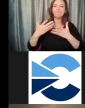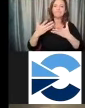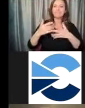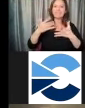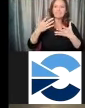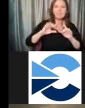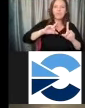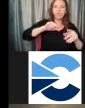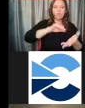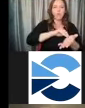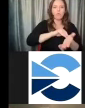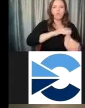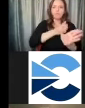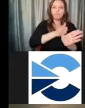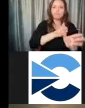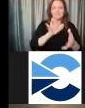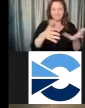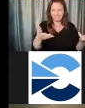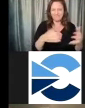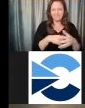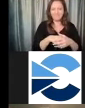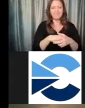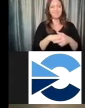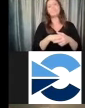services. Research is also,